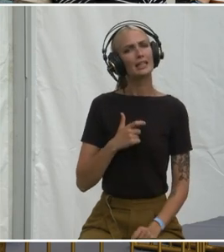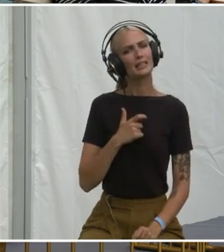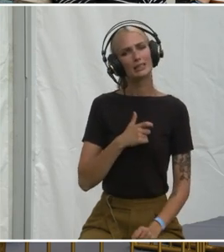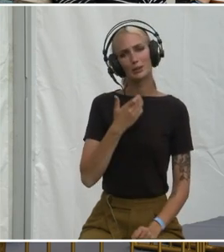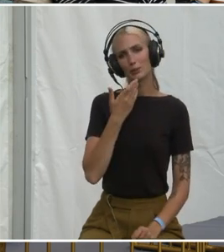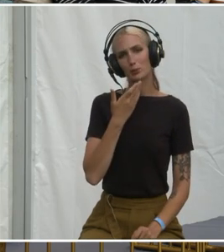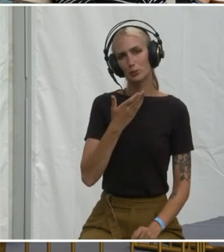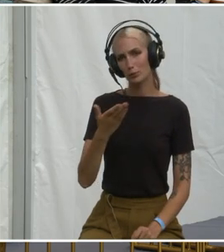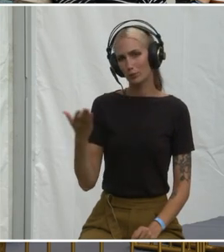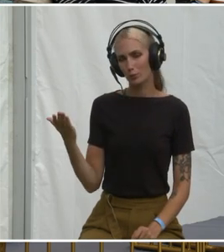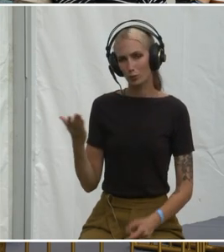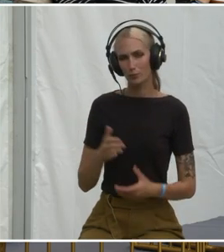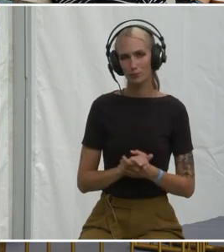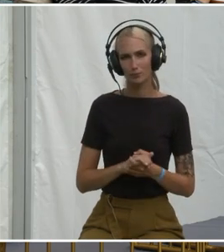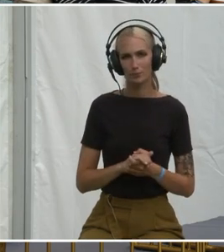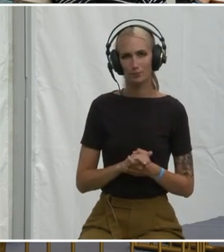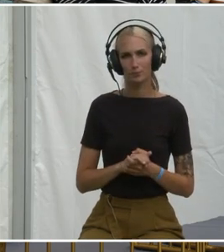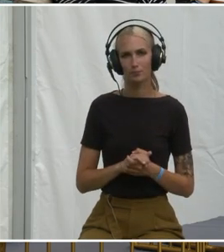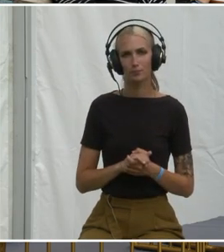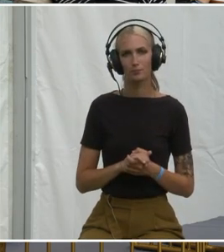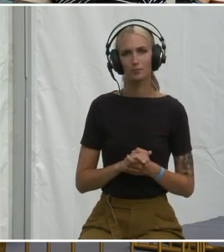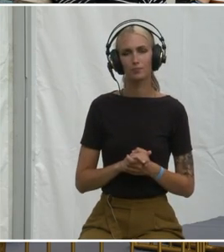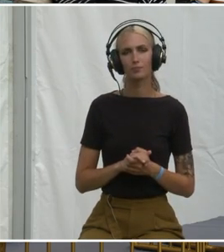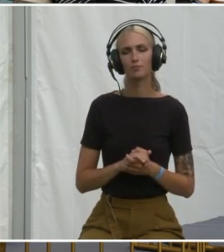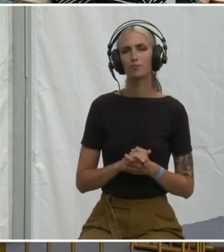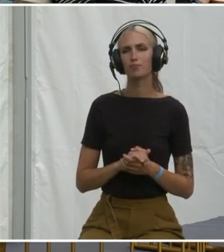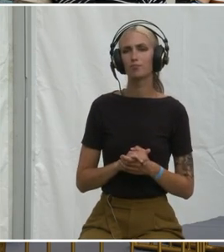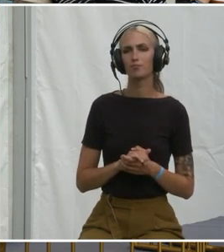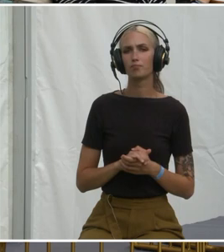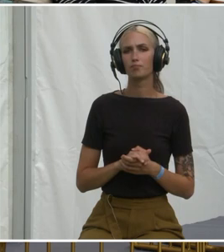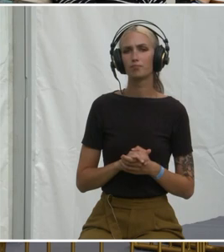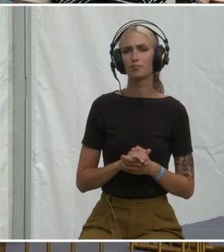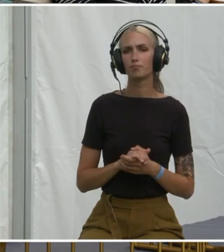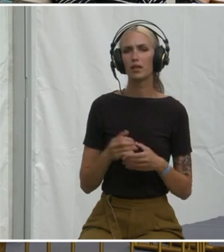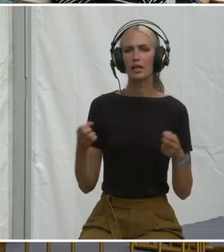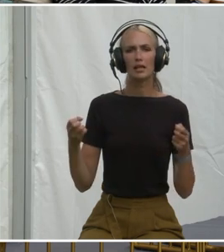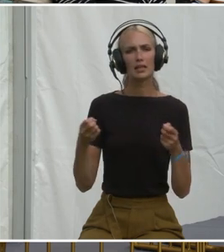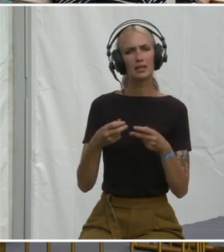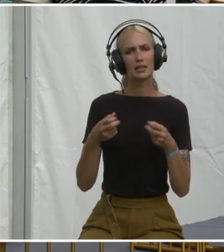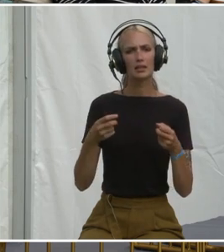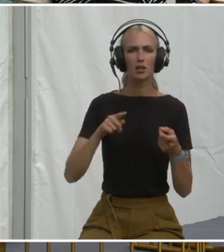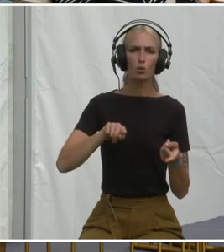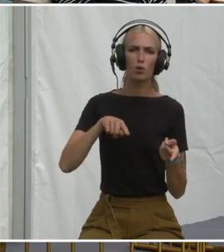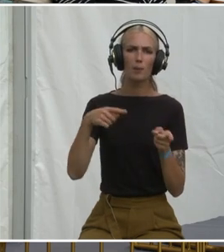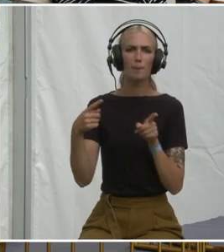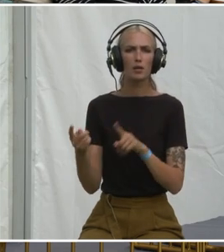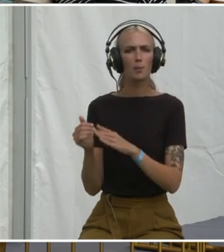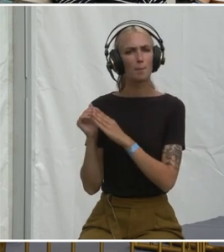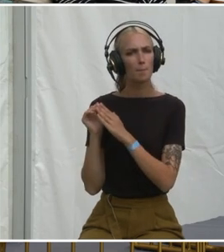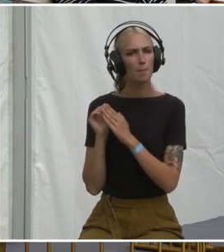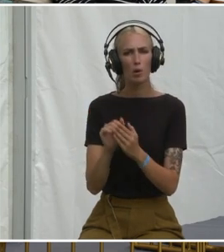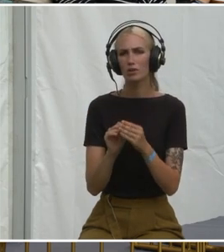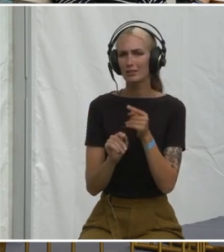question. So Jussi, and starting from you, so how has digital transition affected you